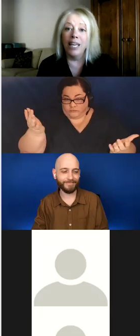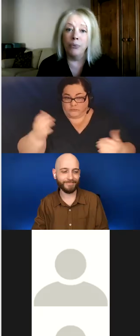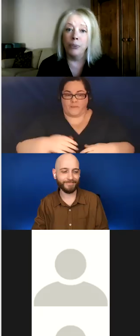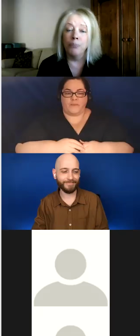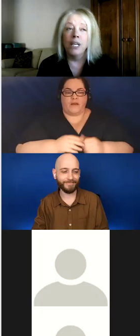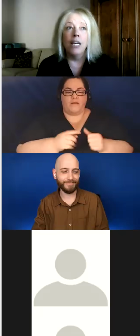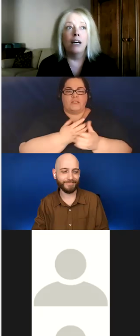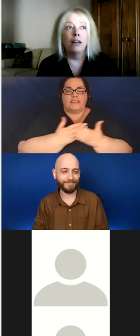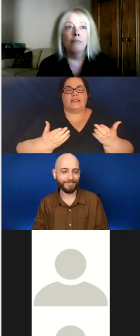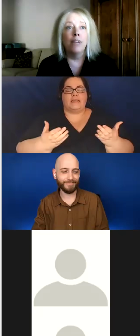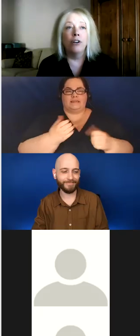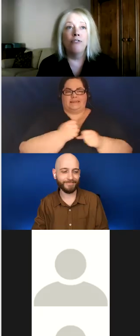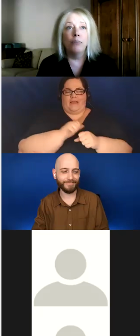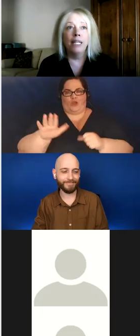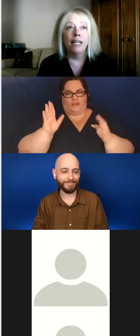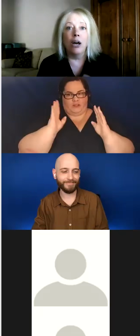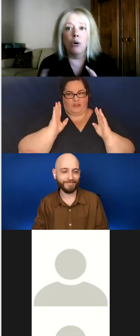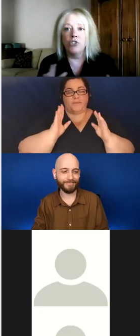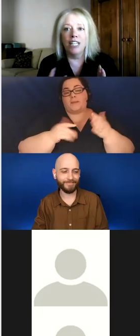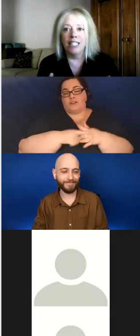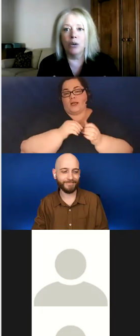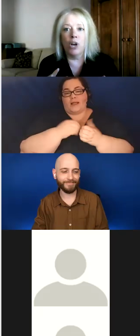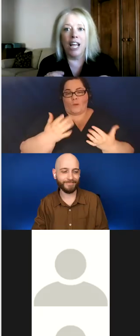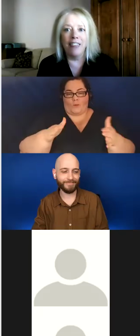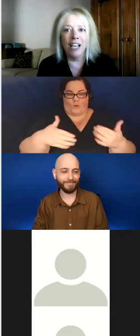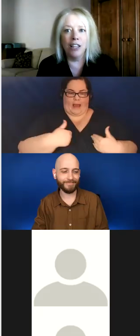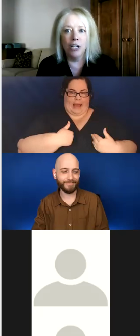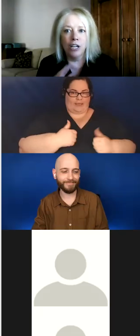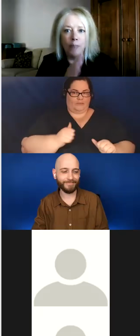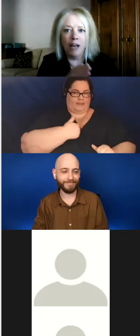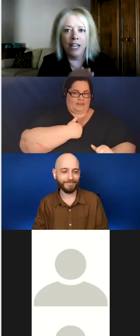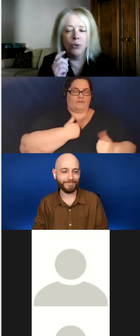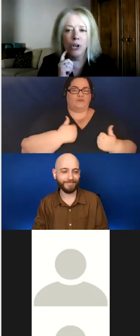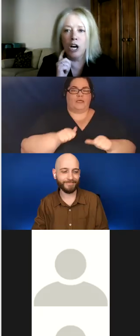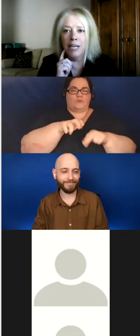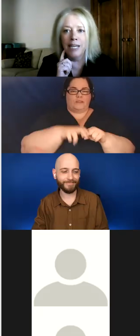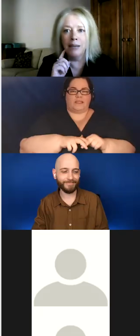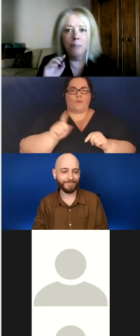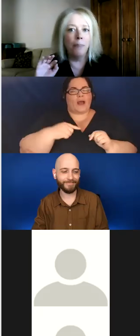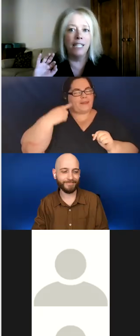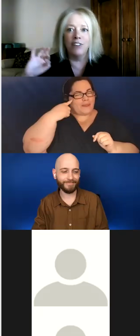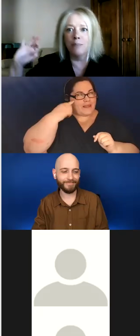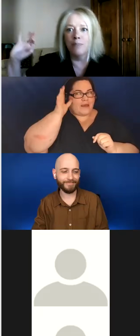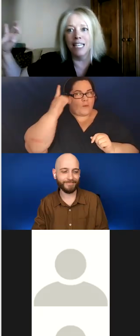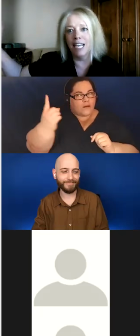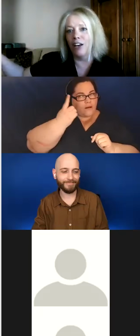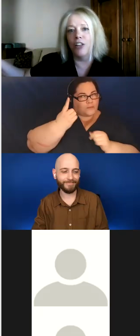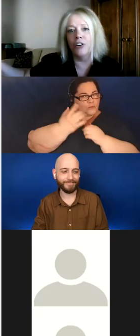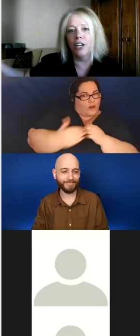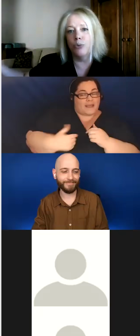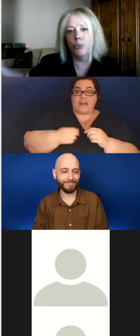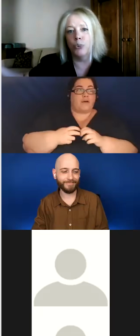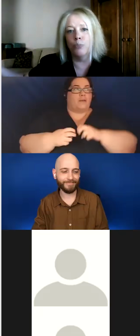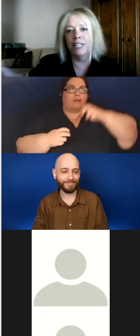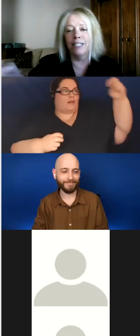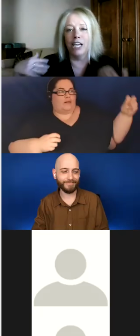in the waiting room. I know for me, I always try to sit where I think they're going to come out that door to call my name, because if I'm sitting at the other